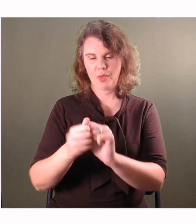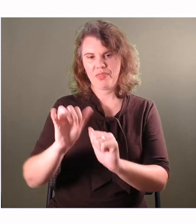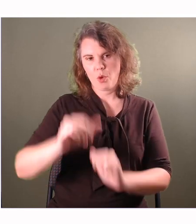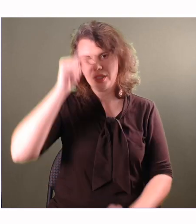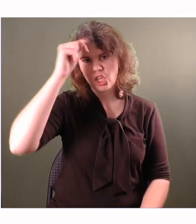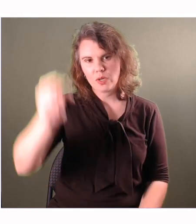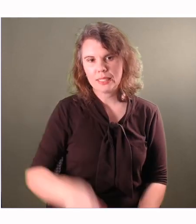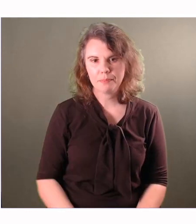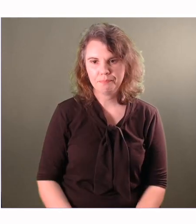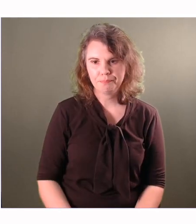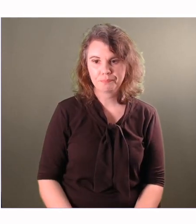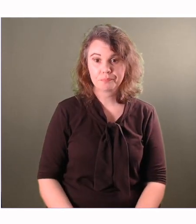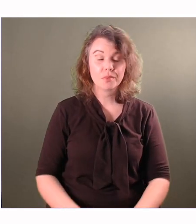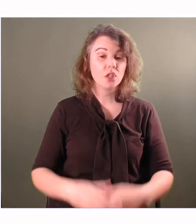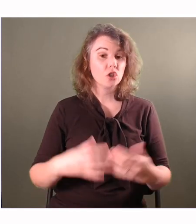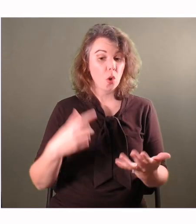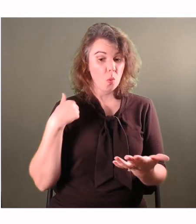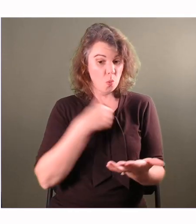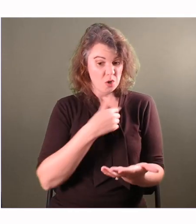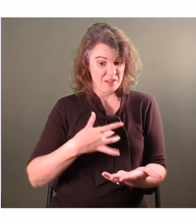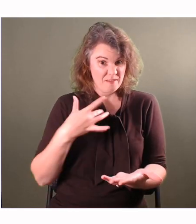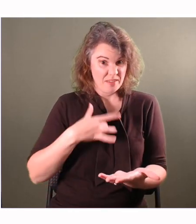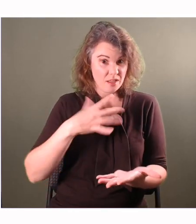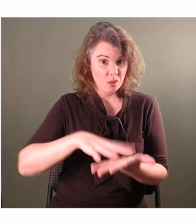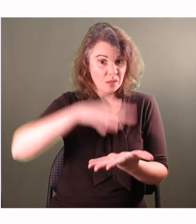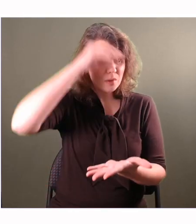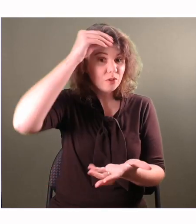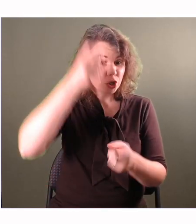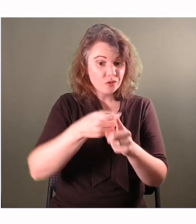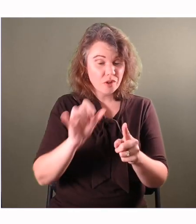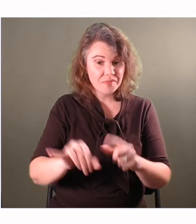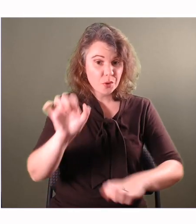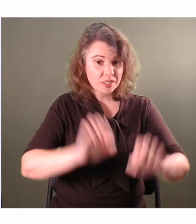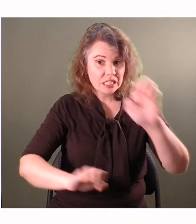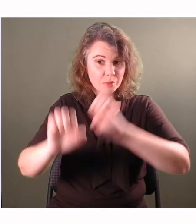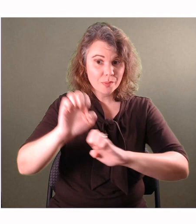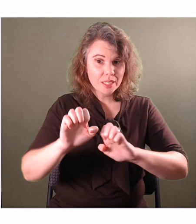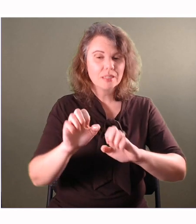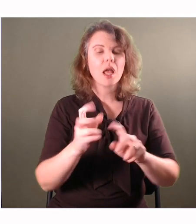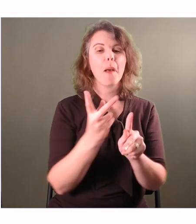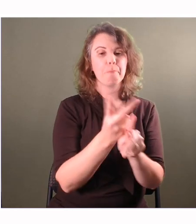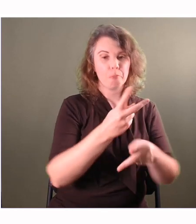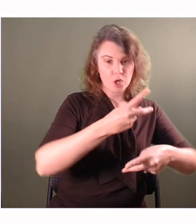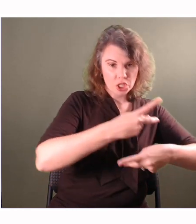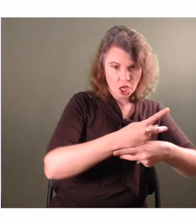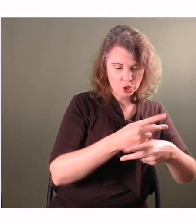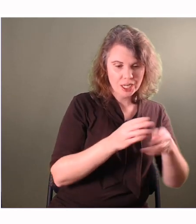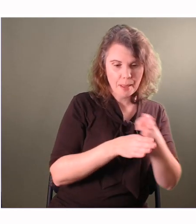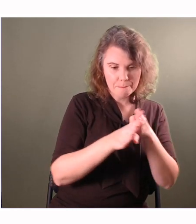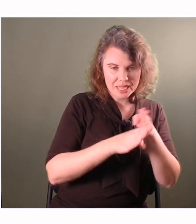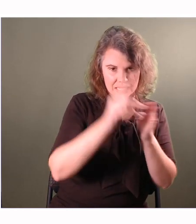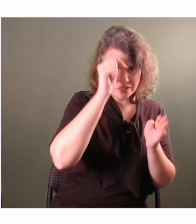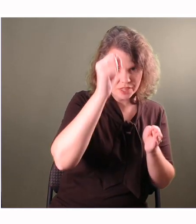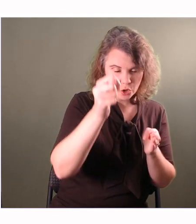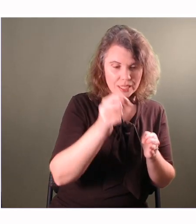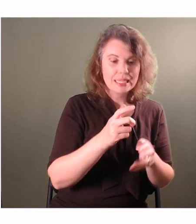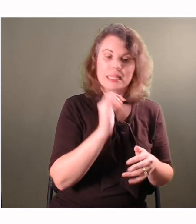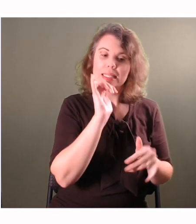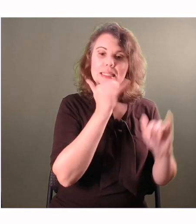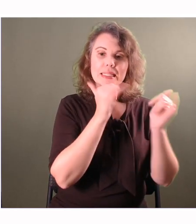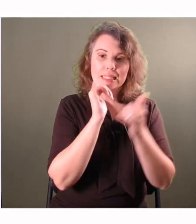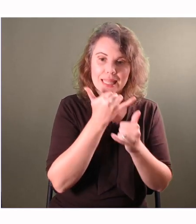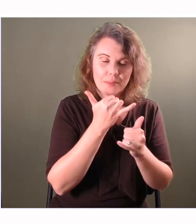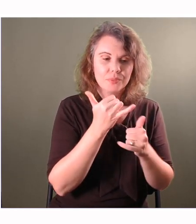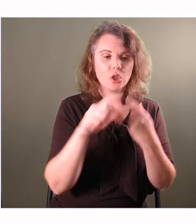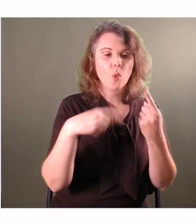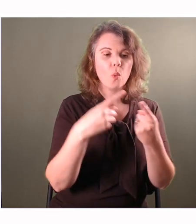So what have we learned? The production mini-theory says slips occur from phonemes when